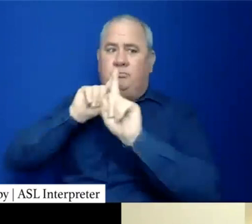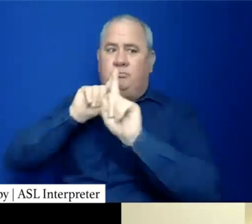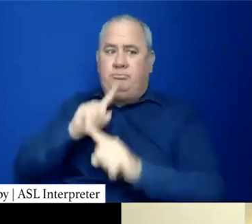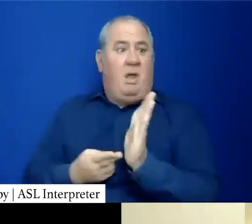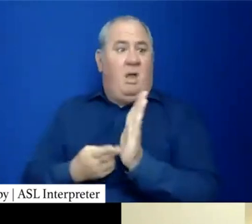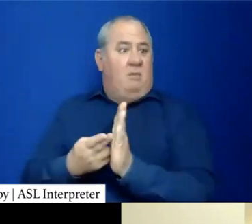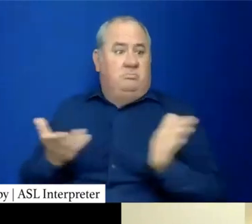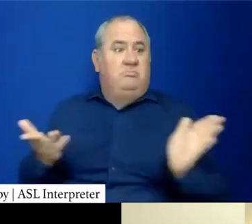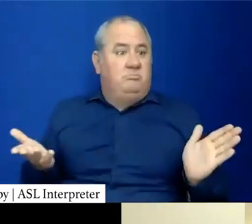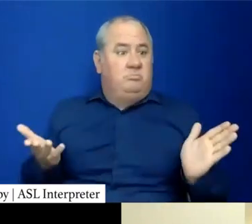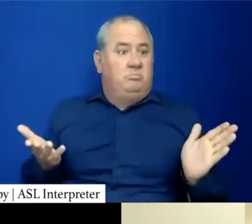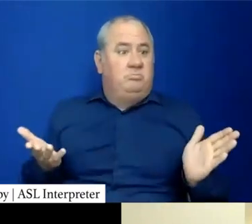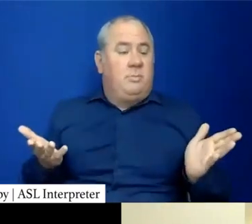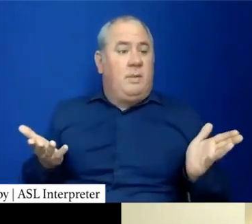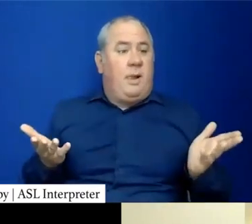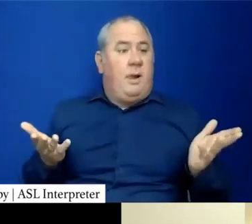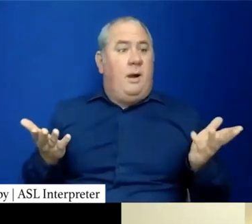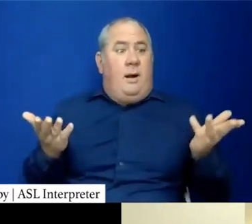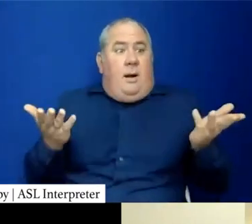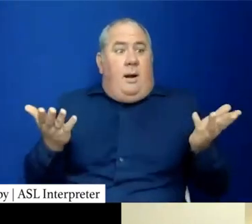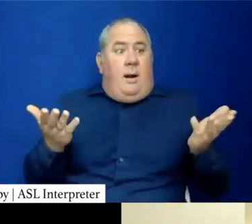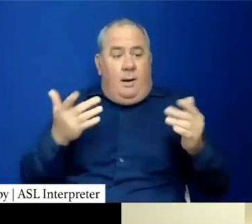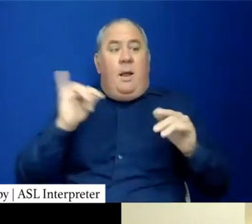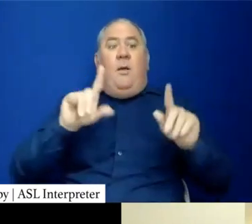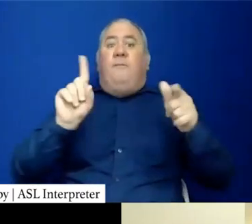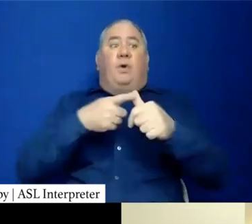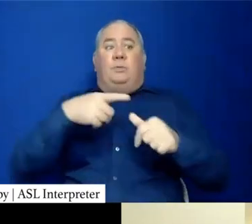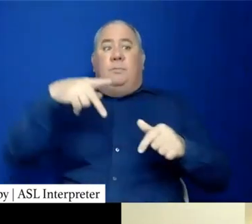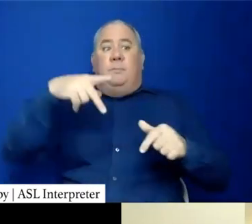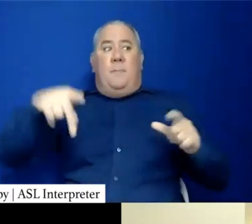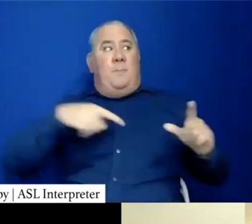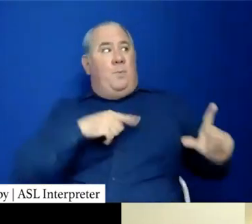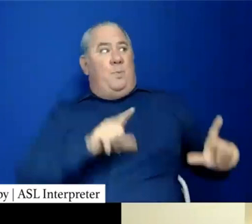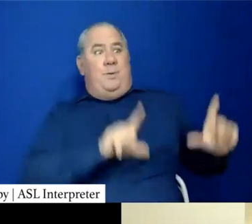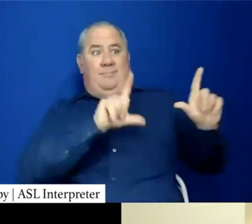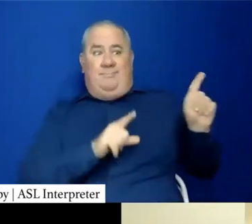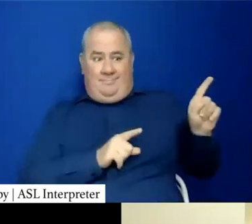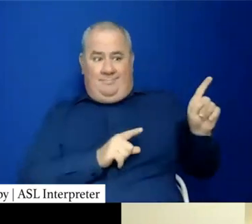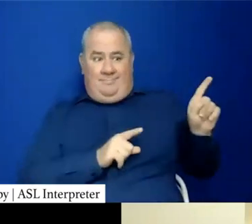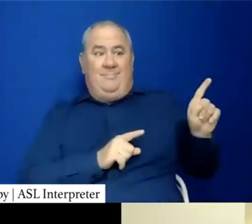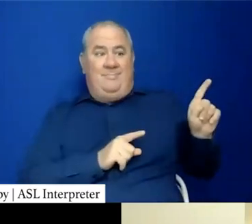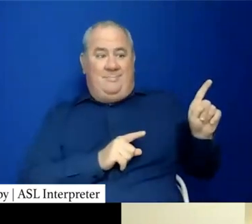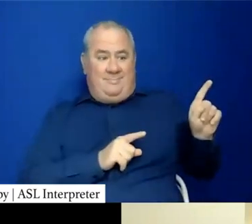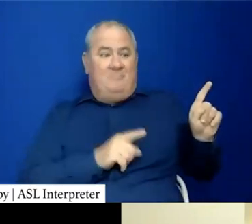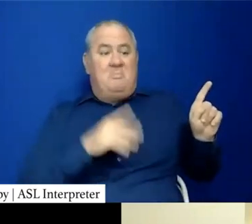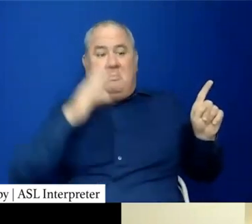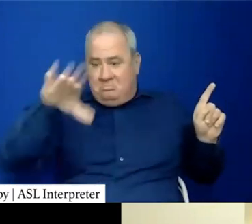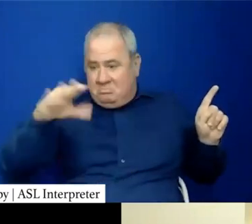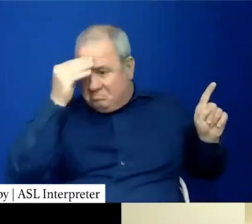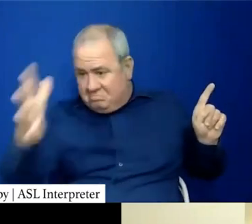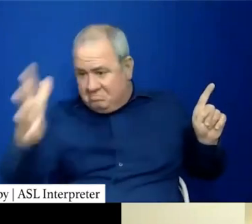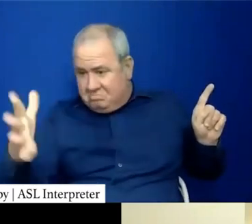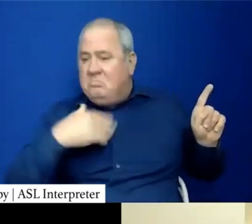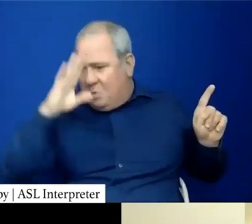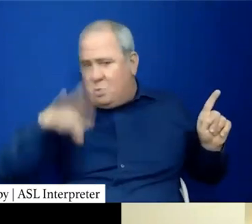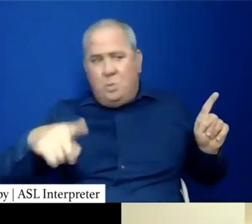And the first slide we always use is the like, you probably don't trust us and that's okay. And we know it, and we know